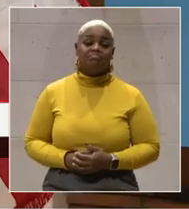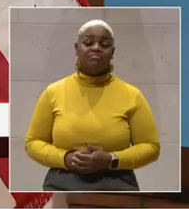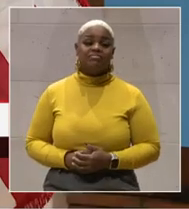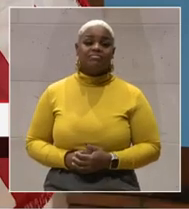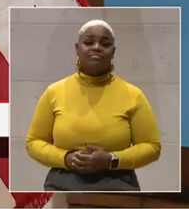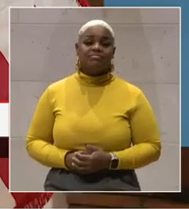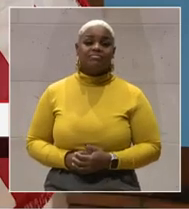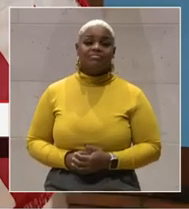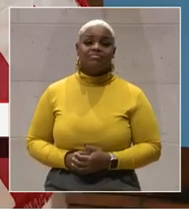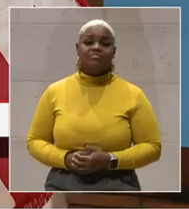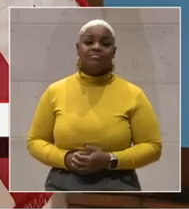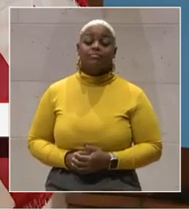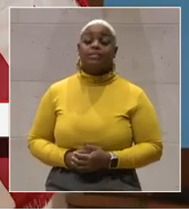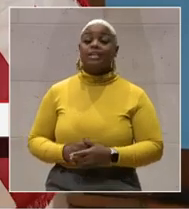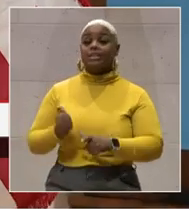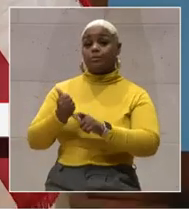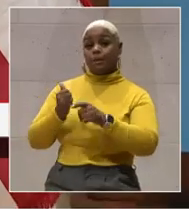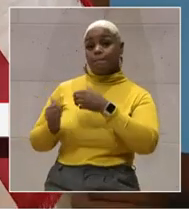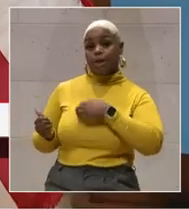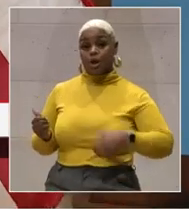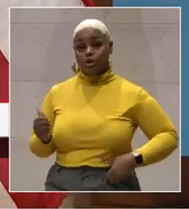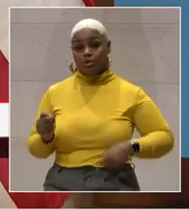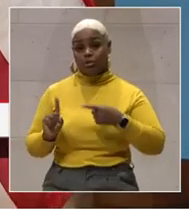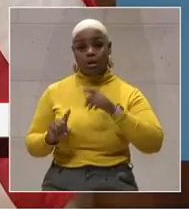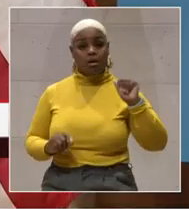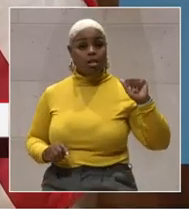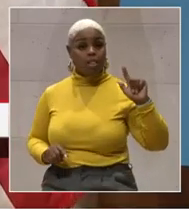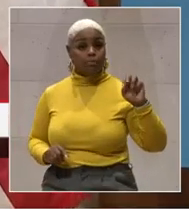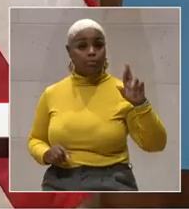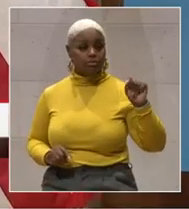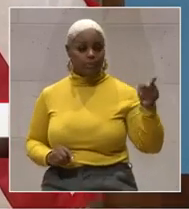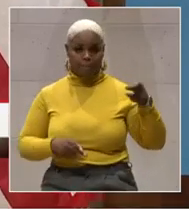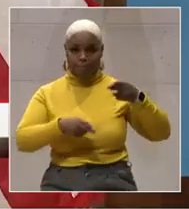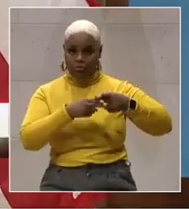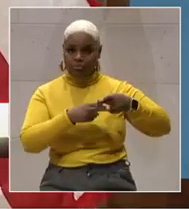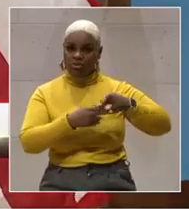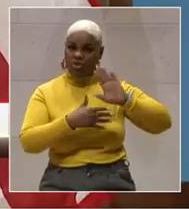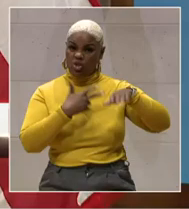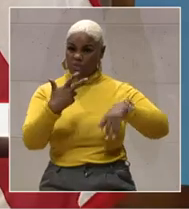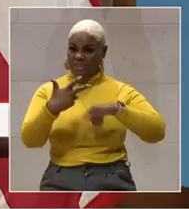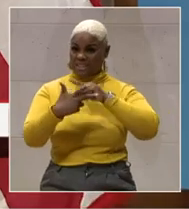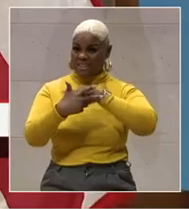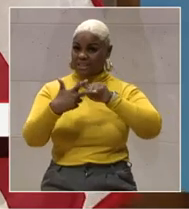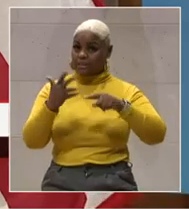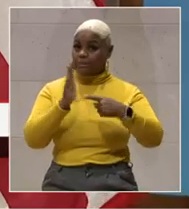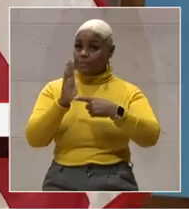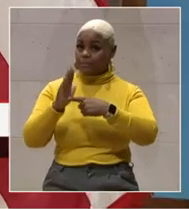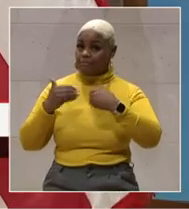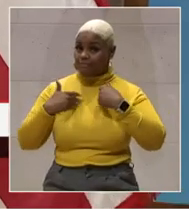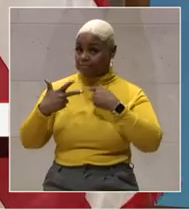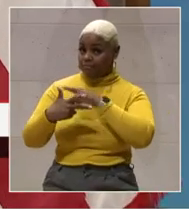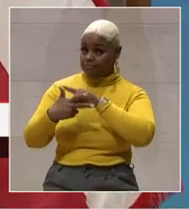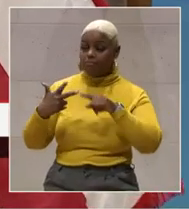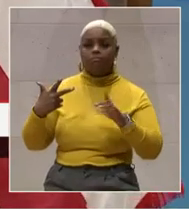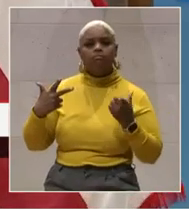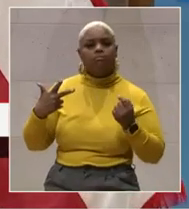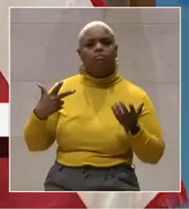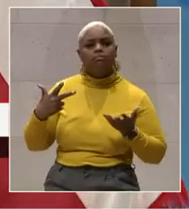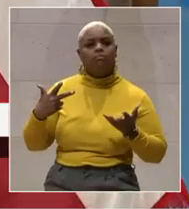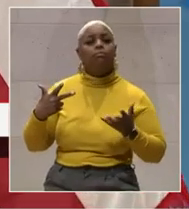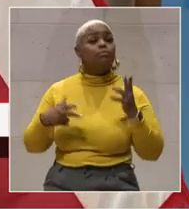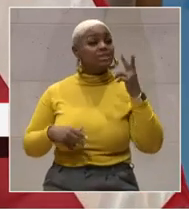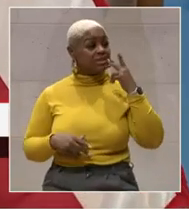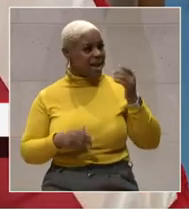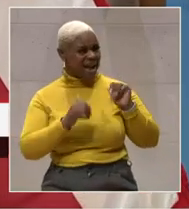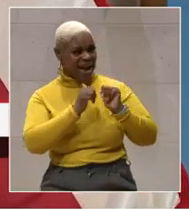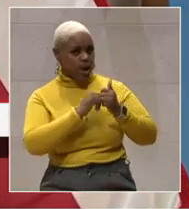that we're very proud of. We produced this housing and it had an impact on the rate of increase of rents,